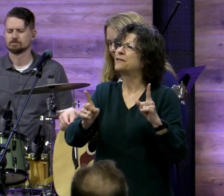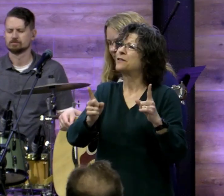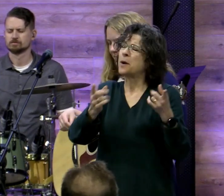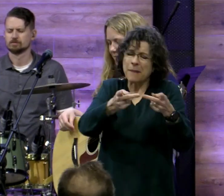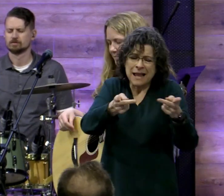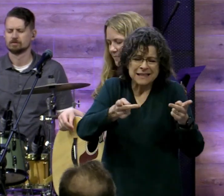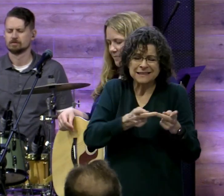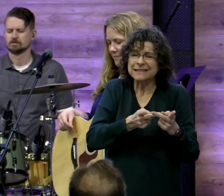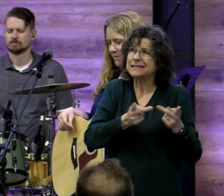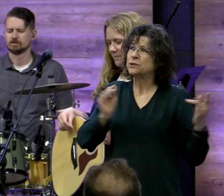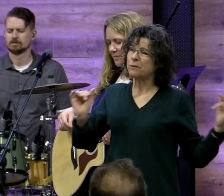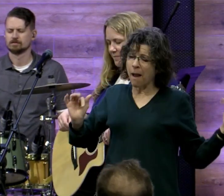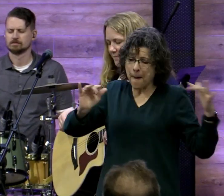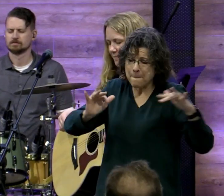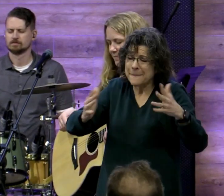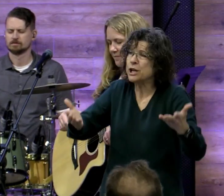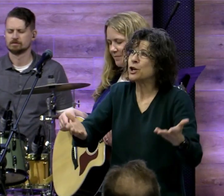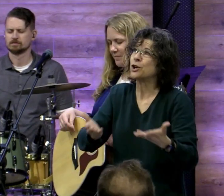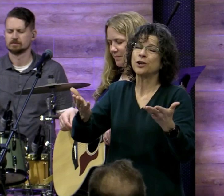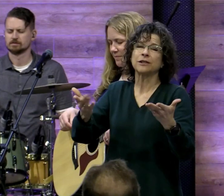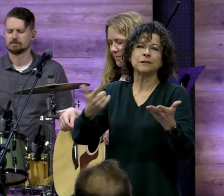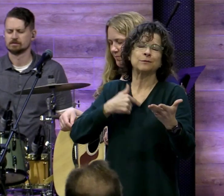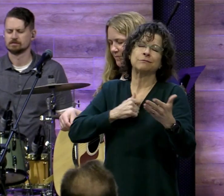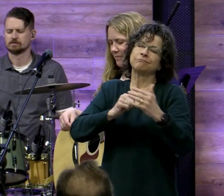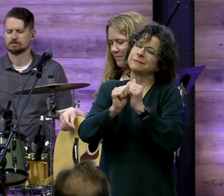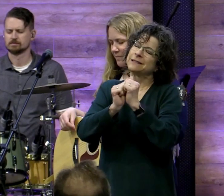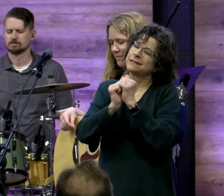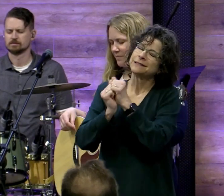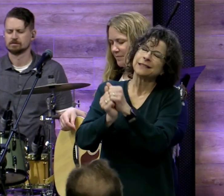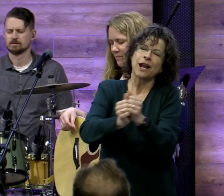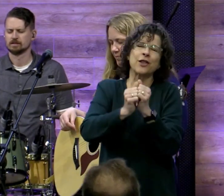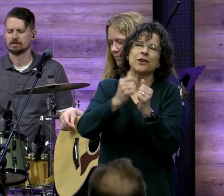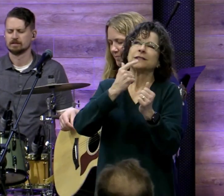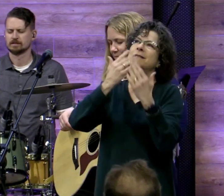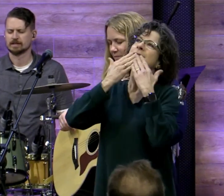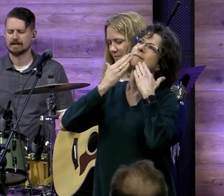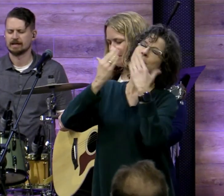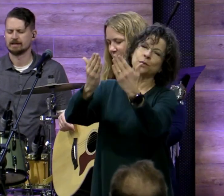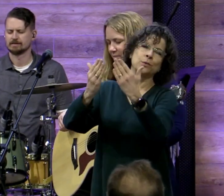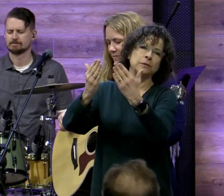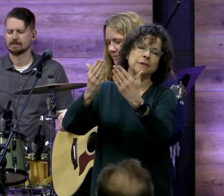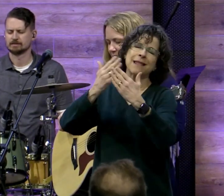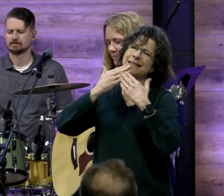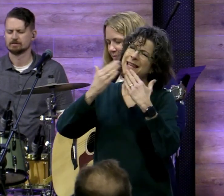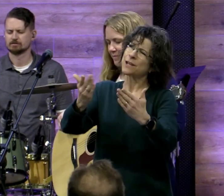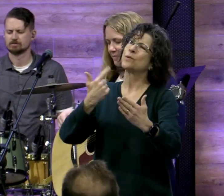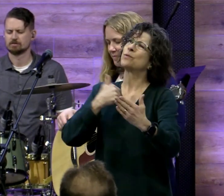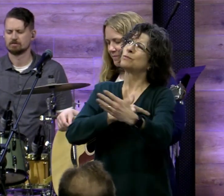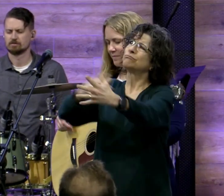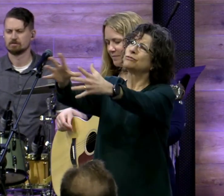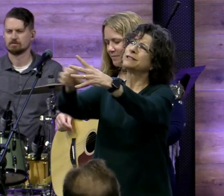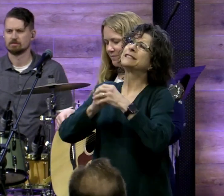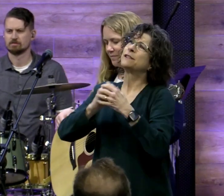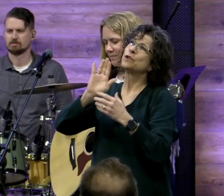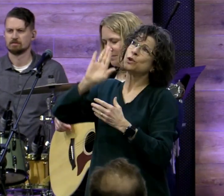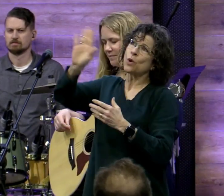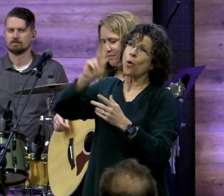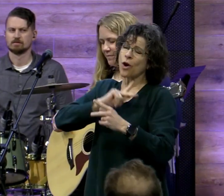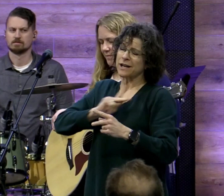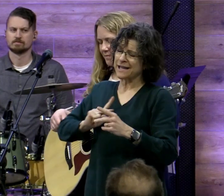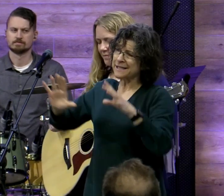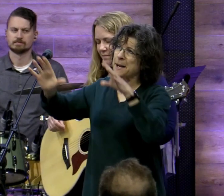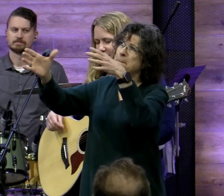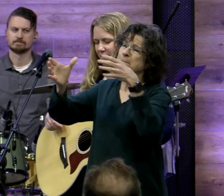places. But God, altogether, we just want to say that we are grateful that we have received your kingdom